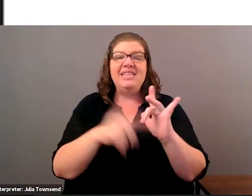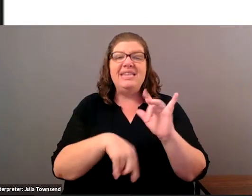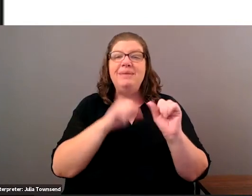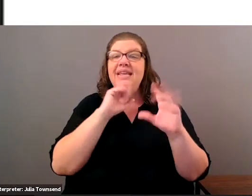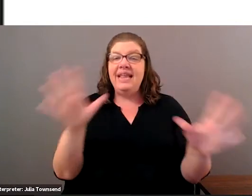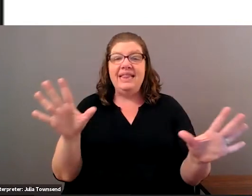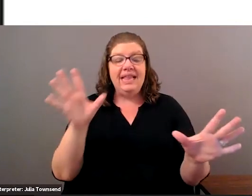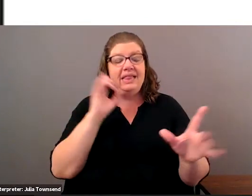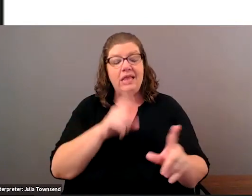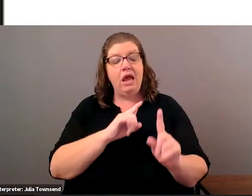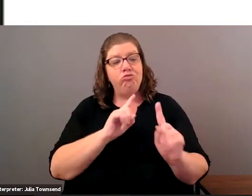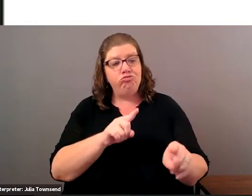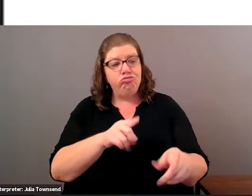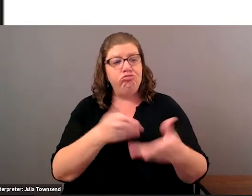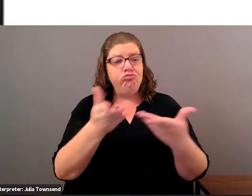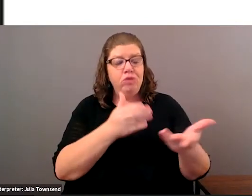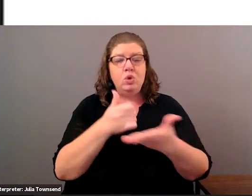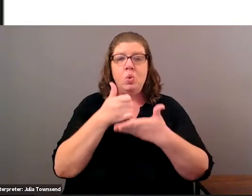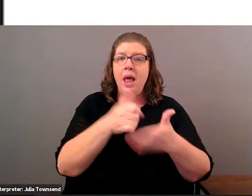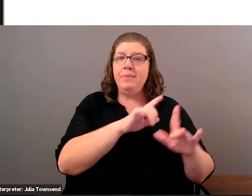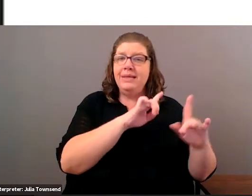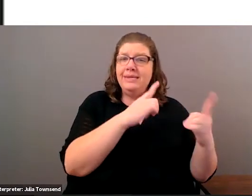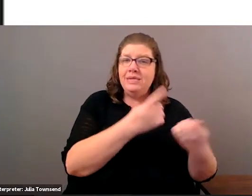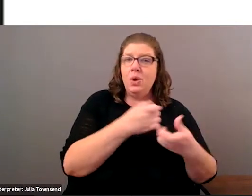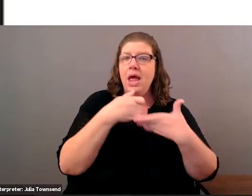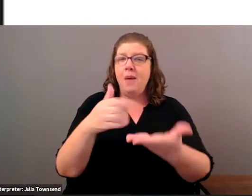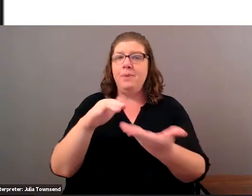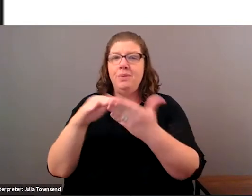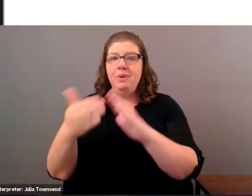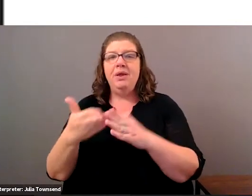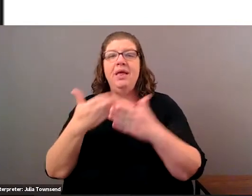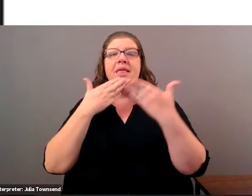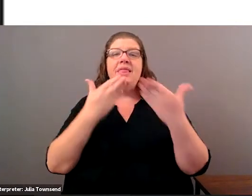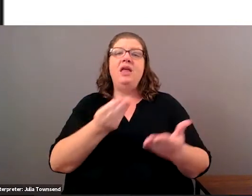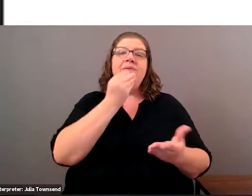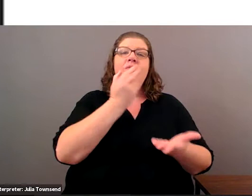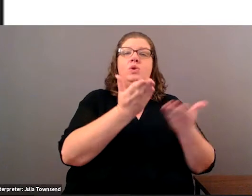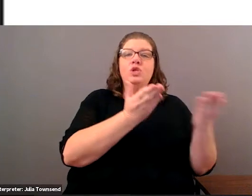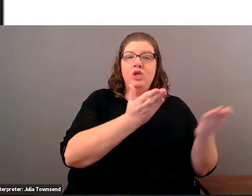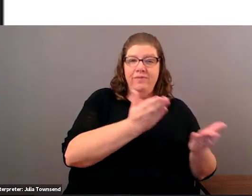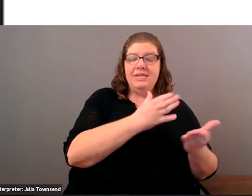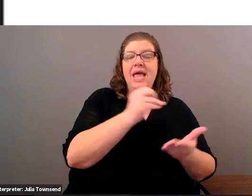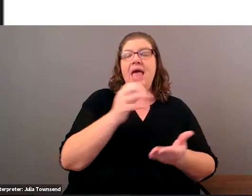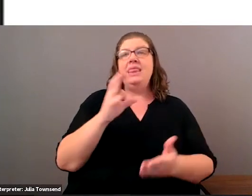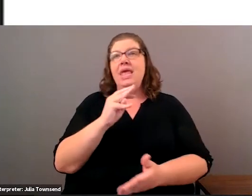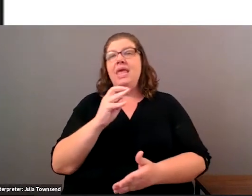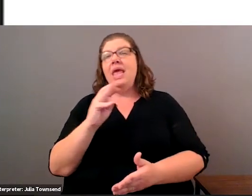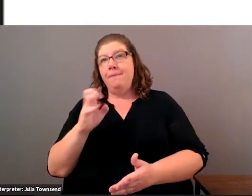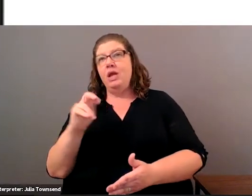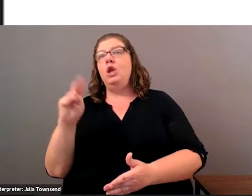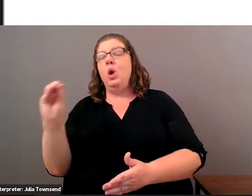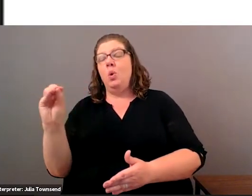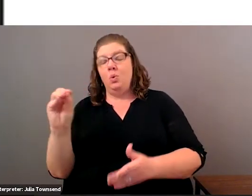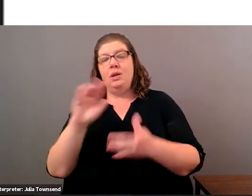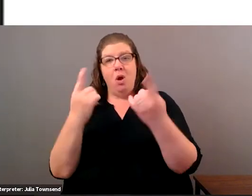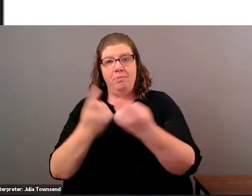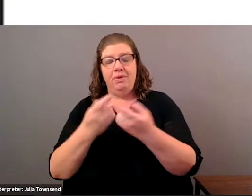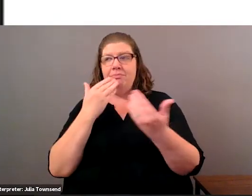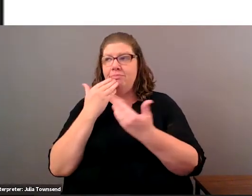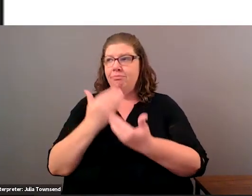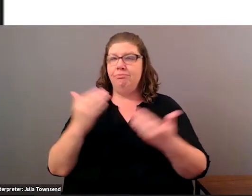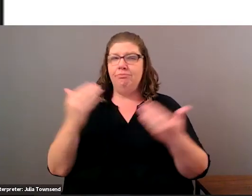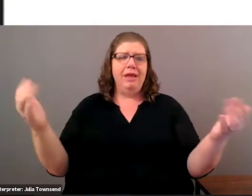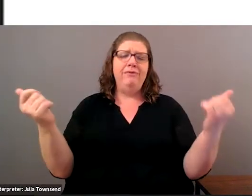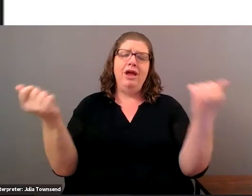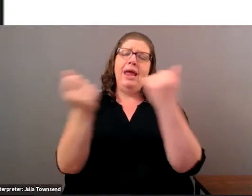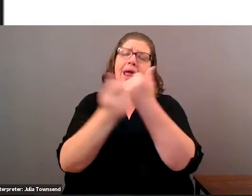the district, but our community. So I want to thank the food service department and the M&O department for everything that